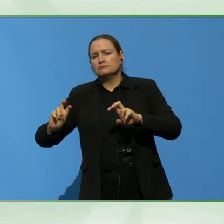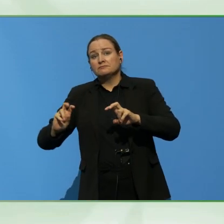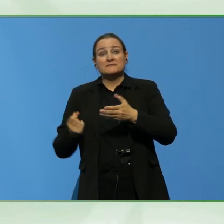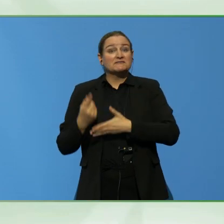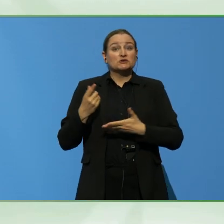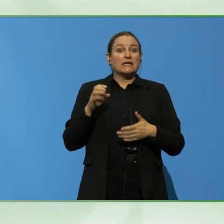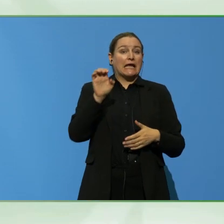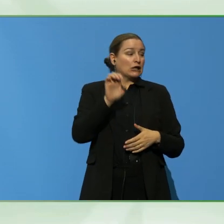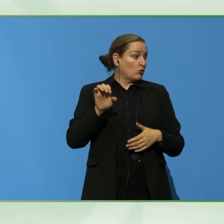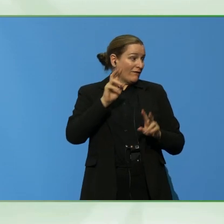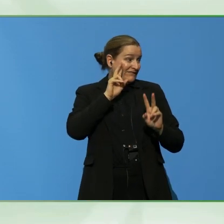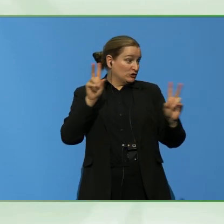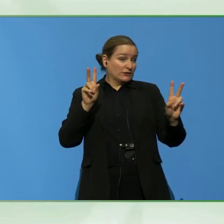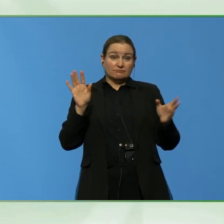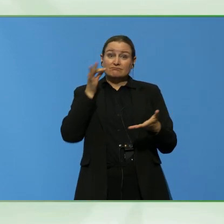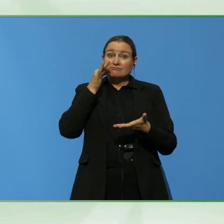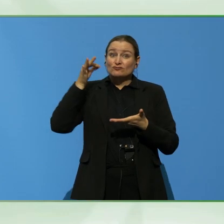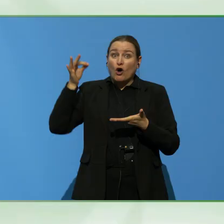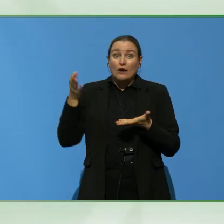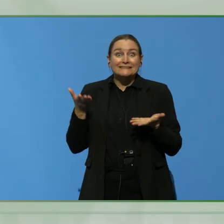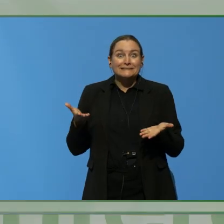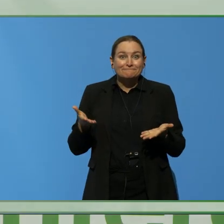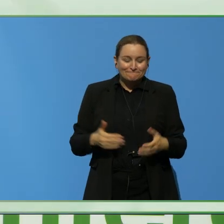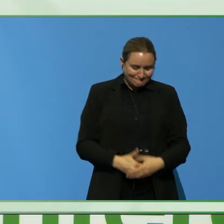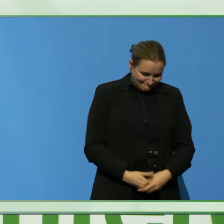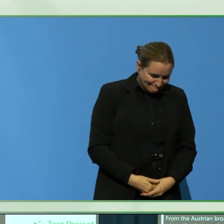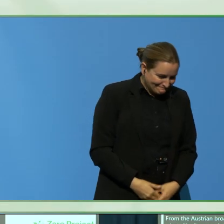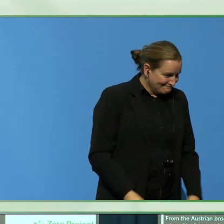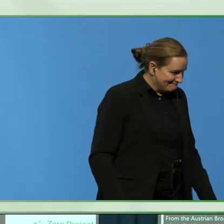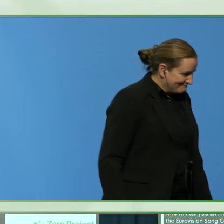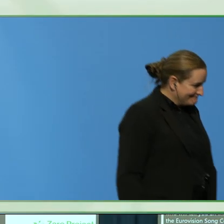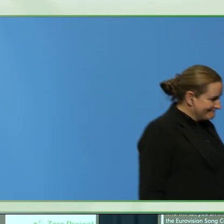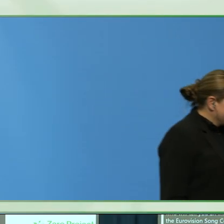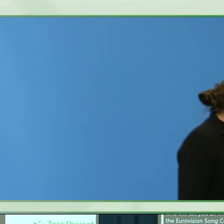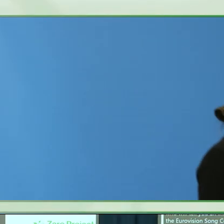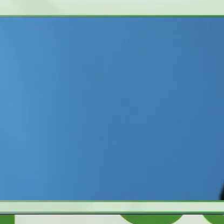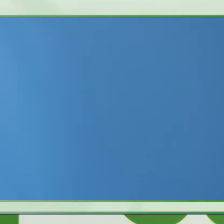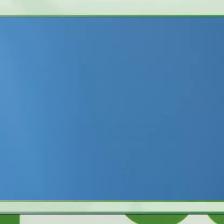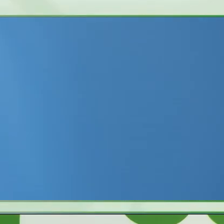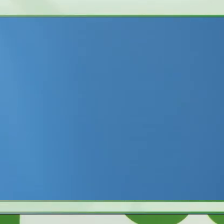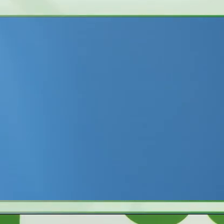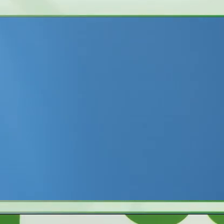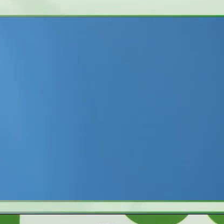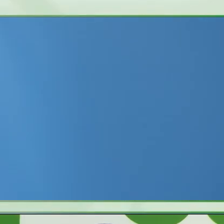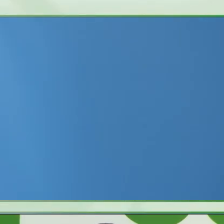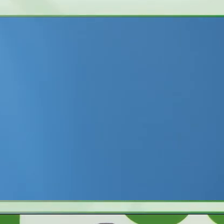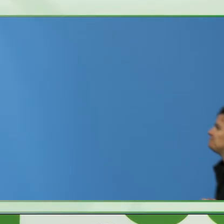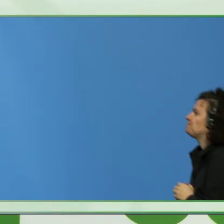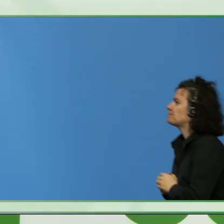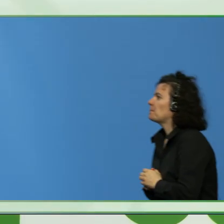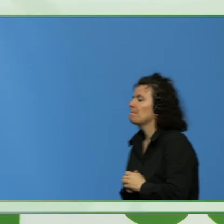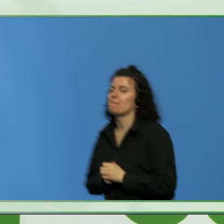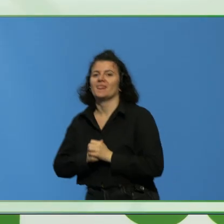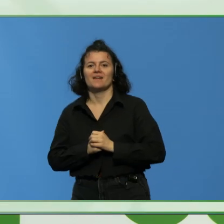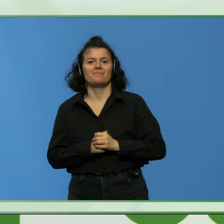called the Eurovision Song Contest. Thank you very much, Robin. Thank you very much for the